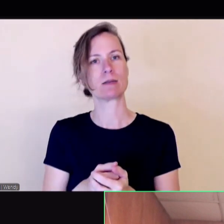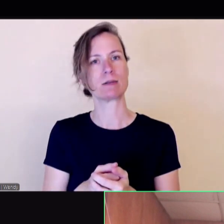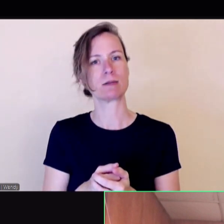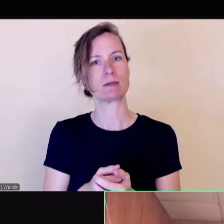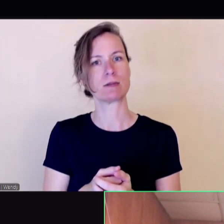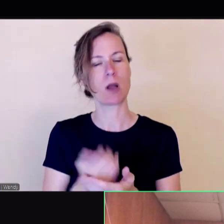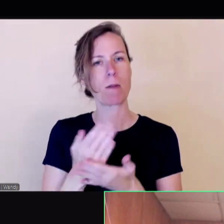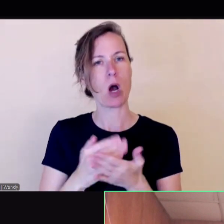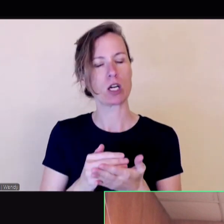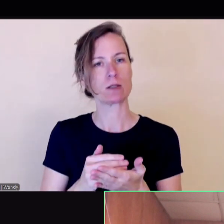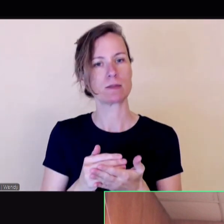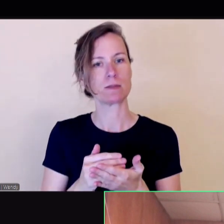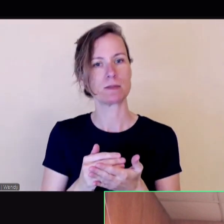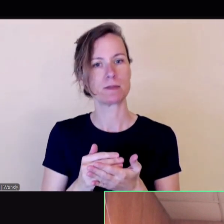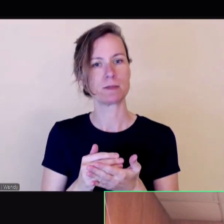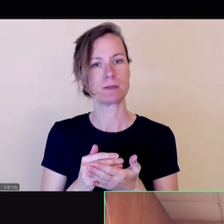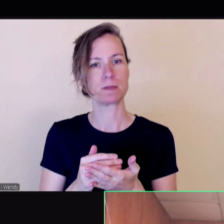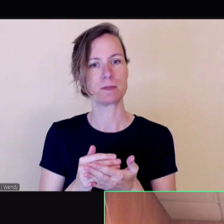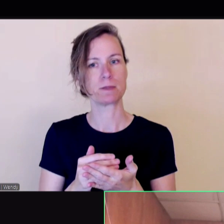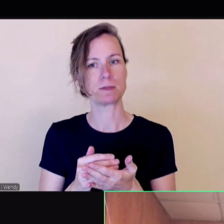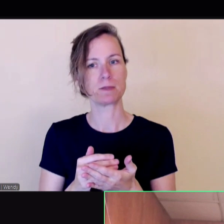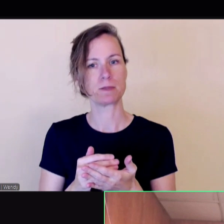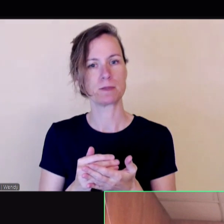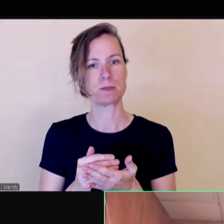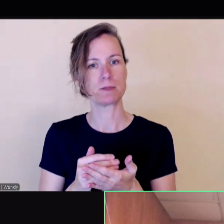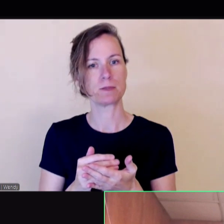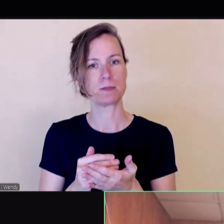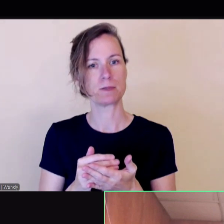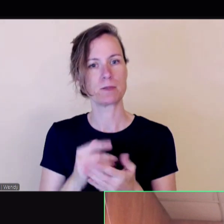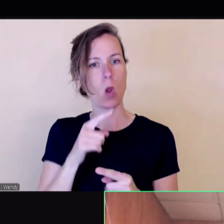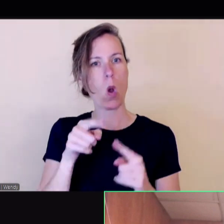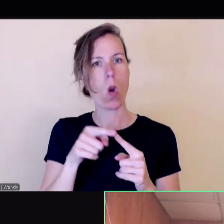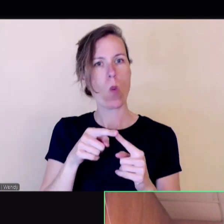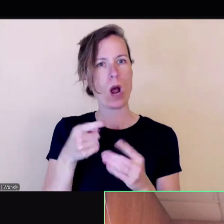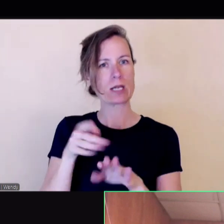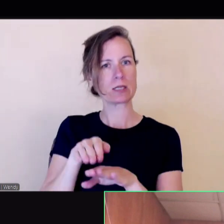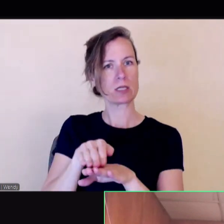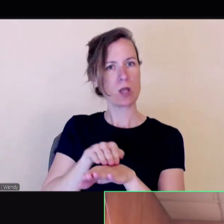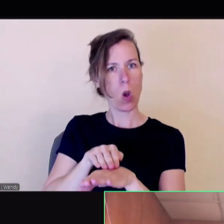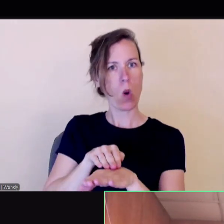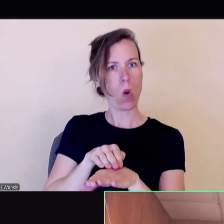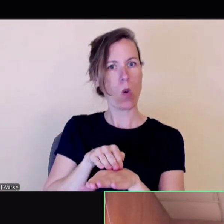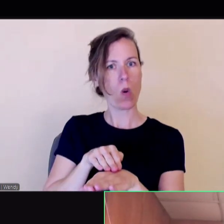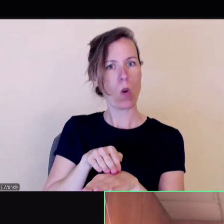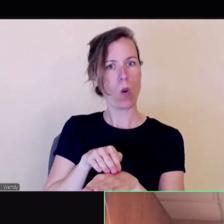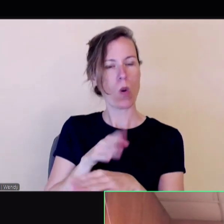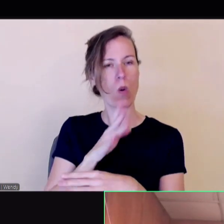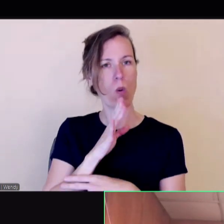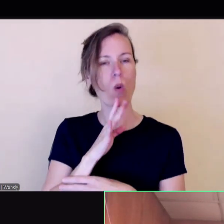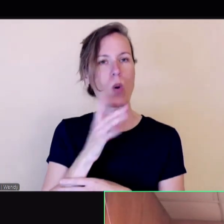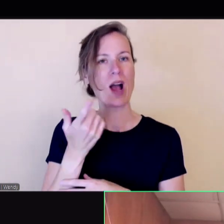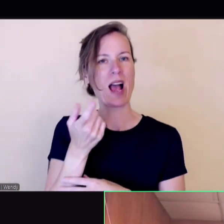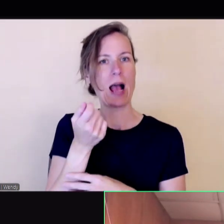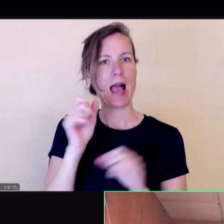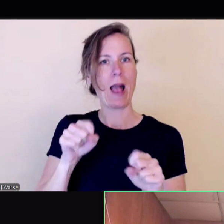reason, when it's slower, we're able to pick it up here, out here in